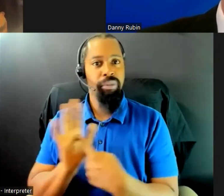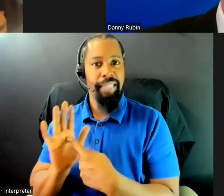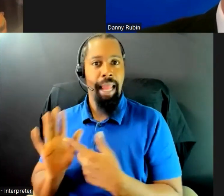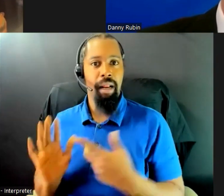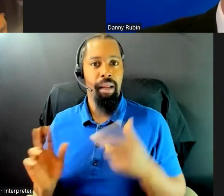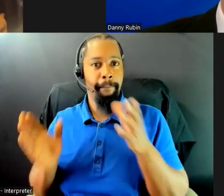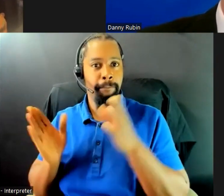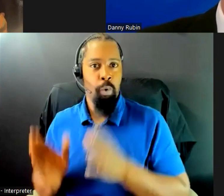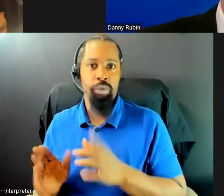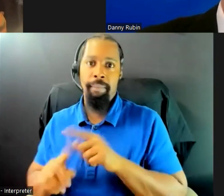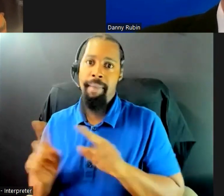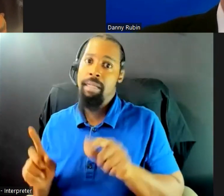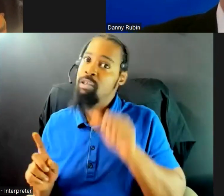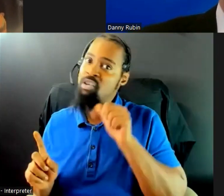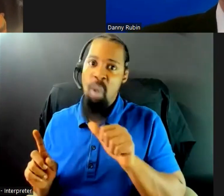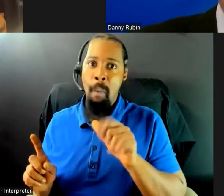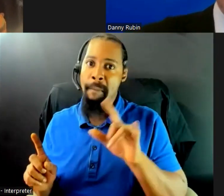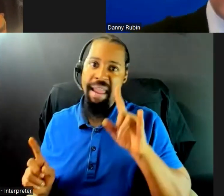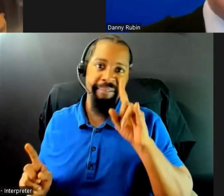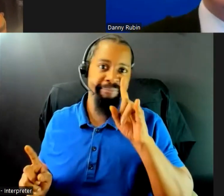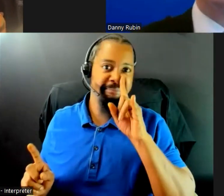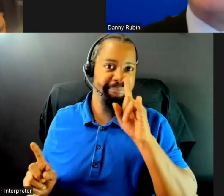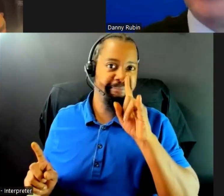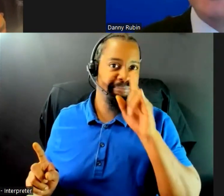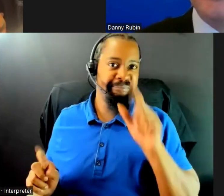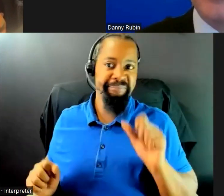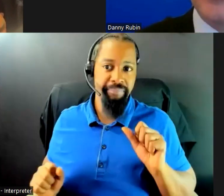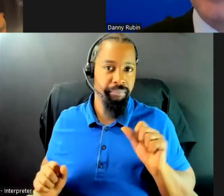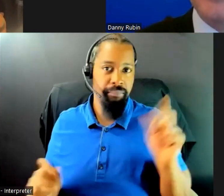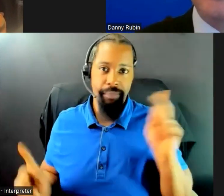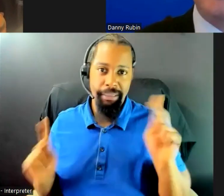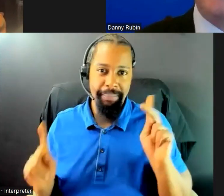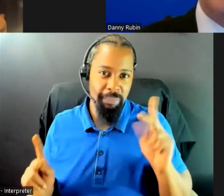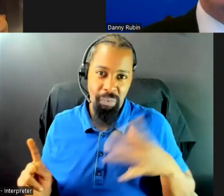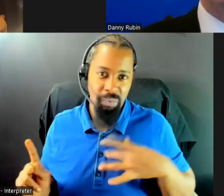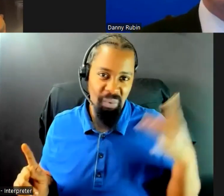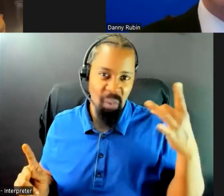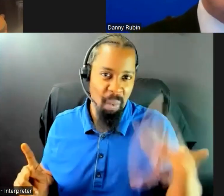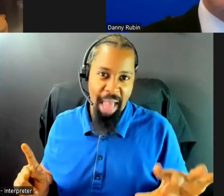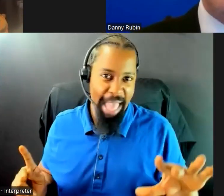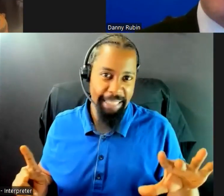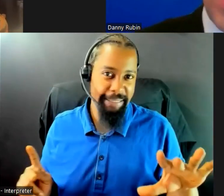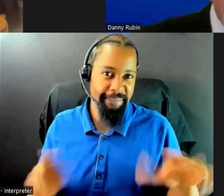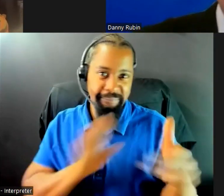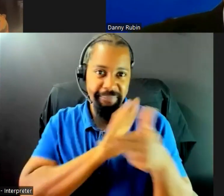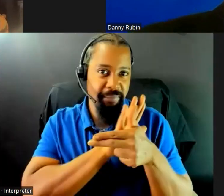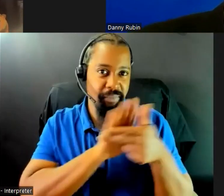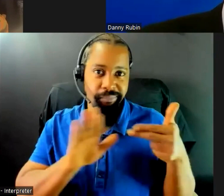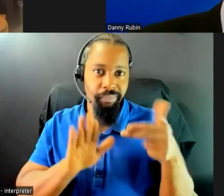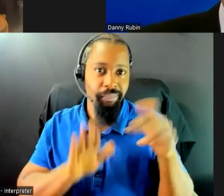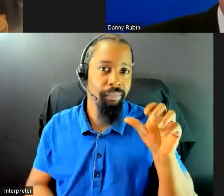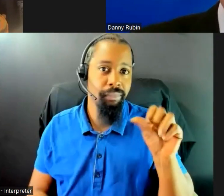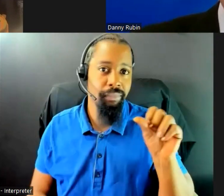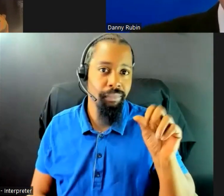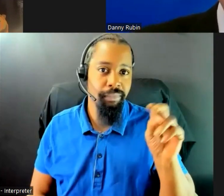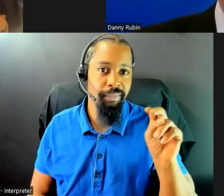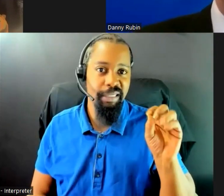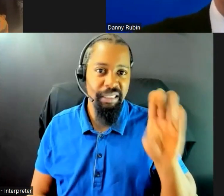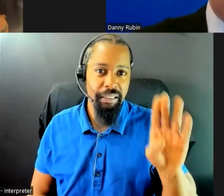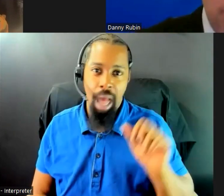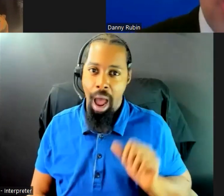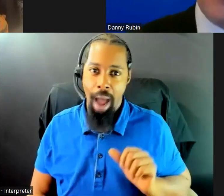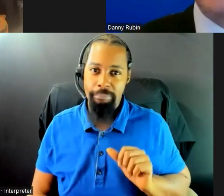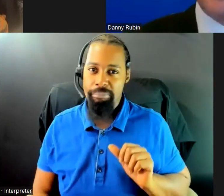because nobody likes snobs. Write that down, students. You're hearing it from the highest levels of